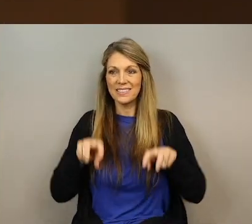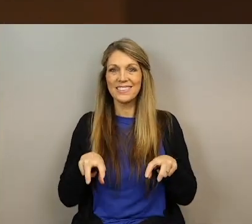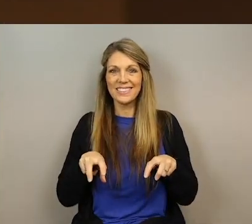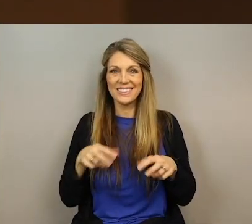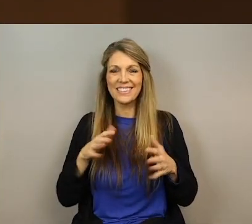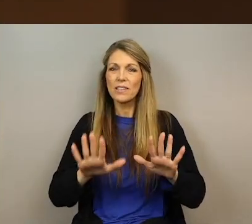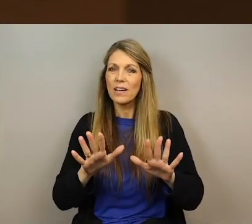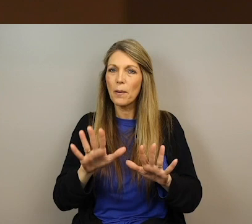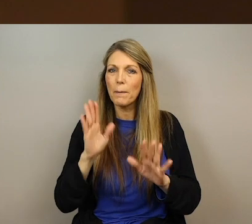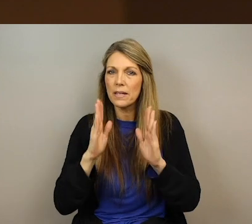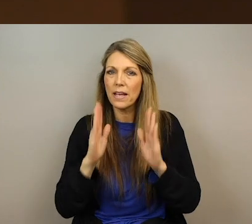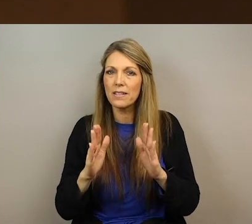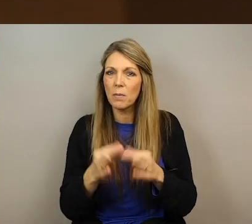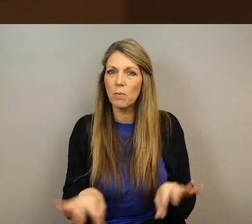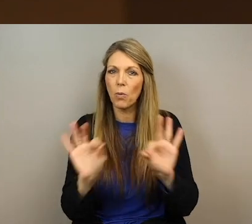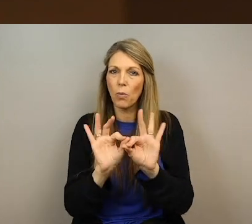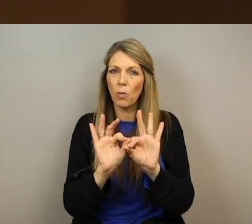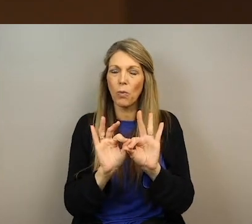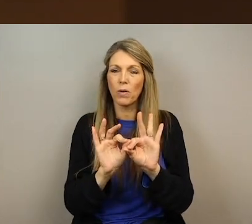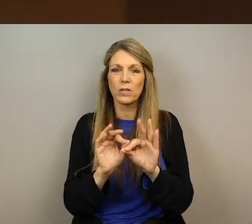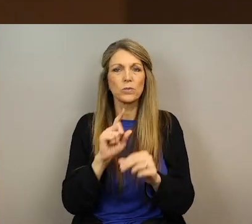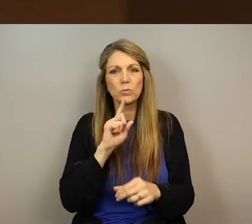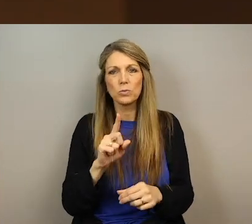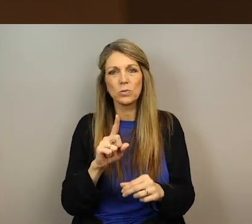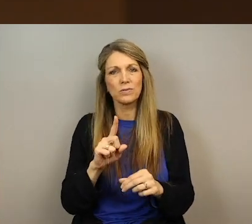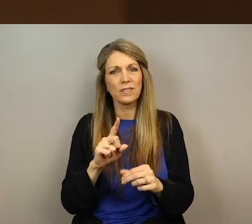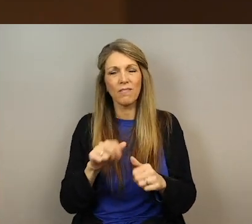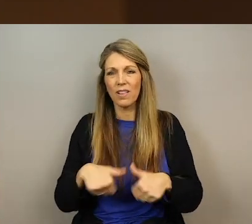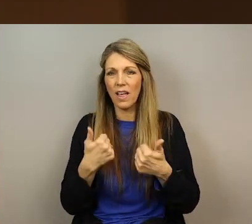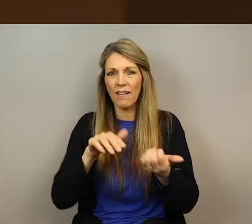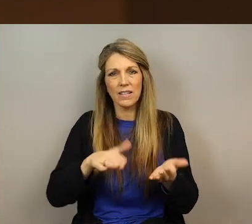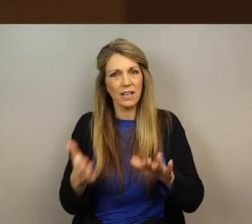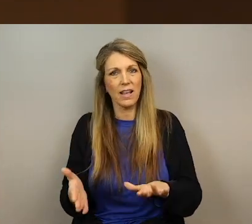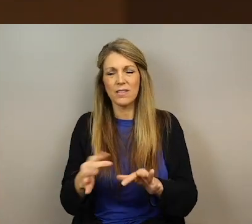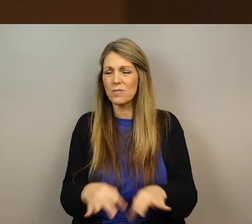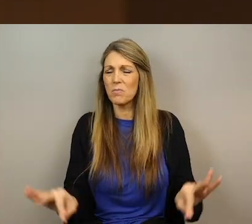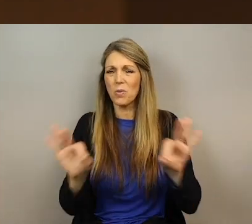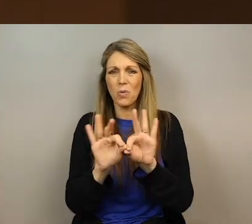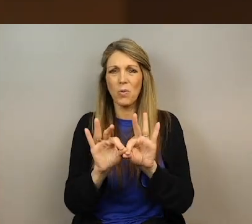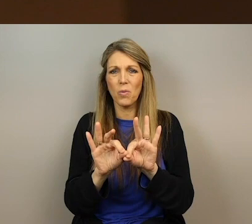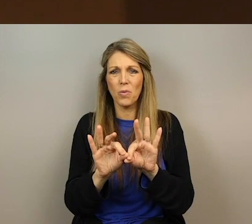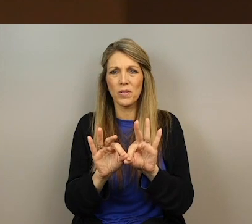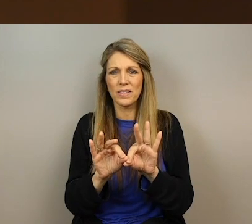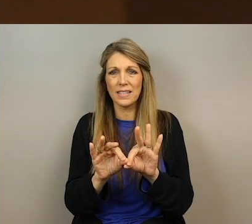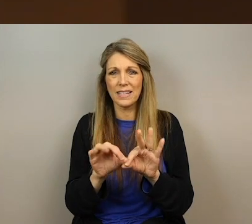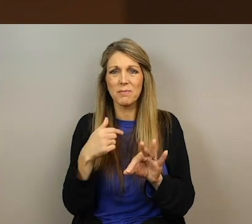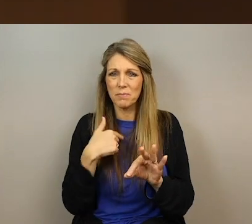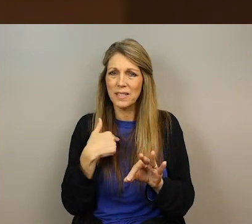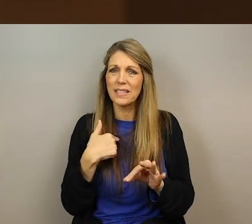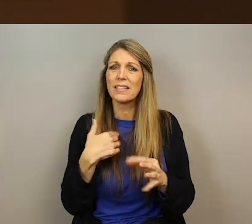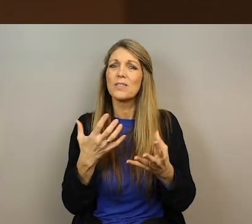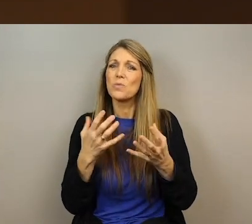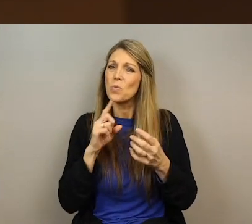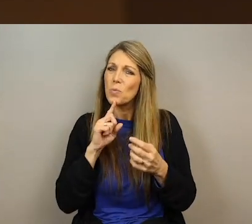but stay with me here because this is so important. This is a matter of life and death for some of you today. And if you hear a sense of urgency in my